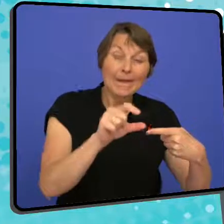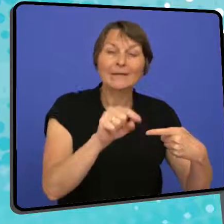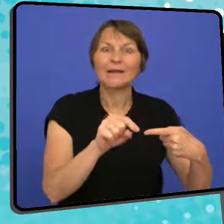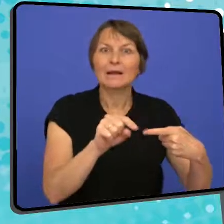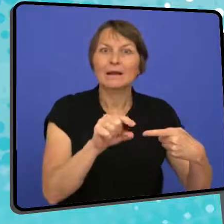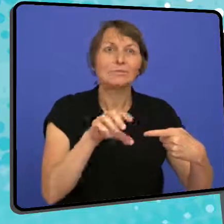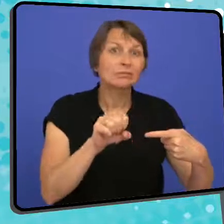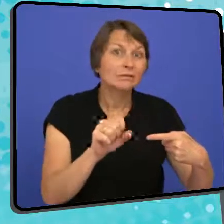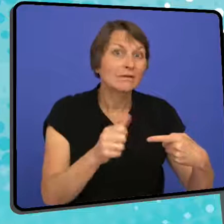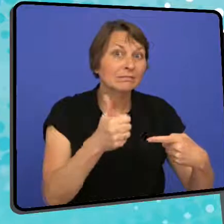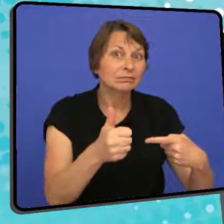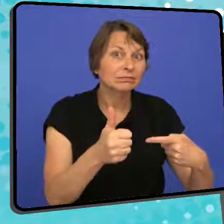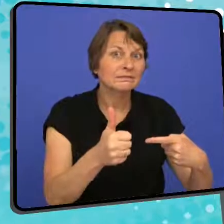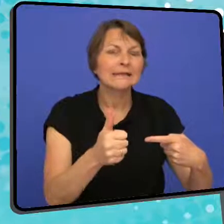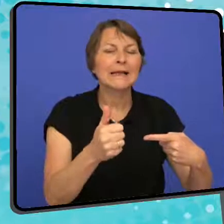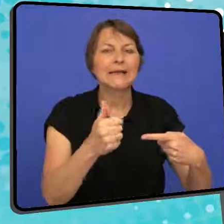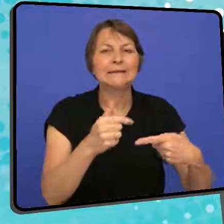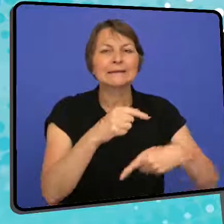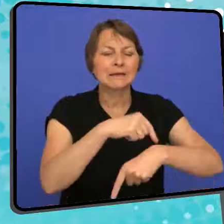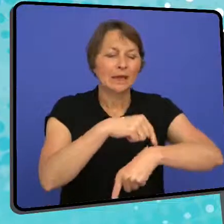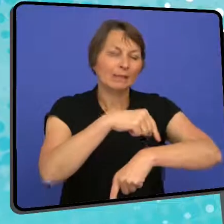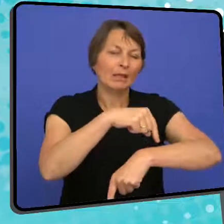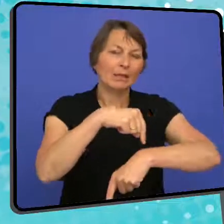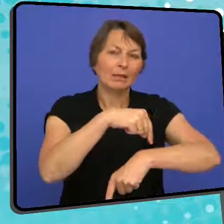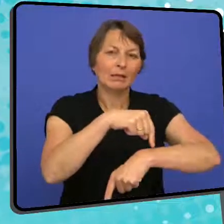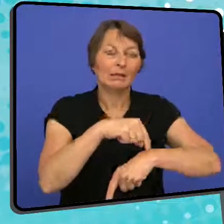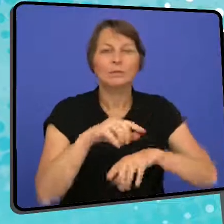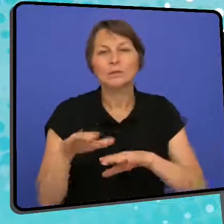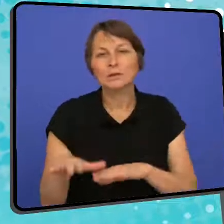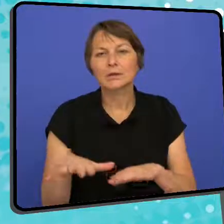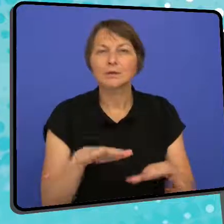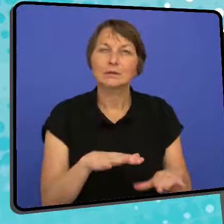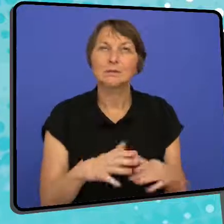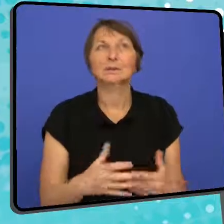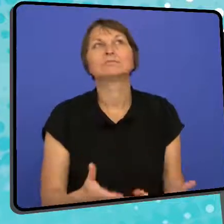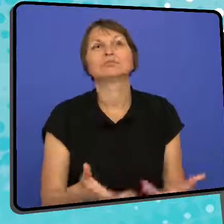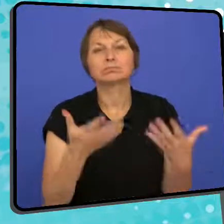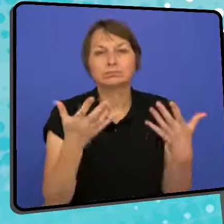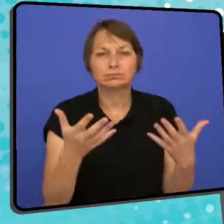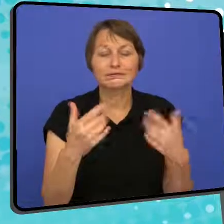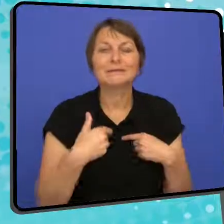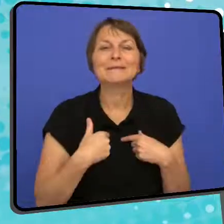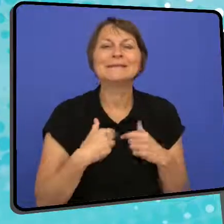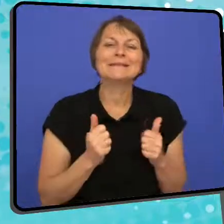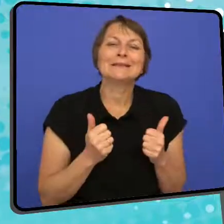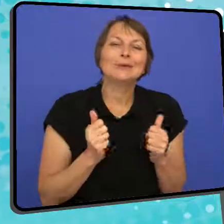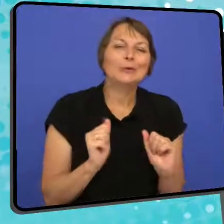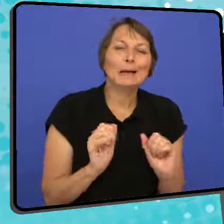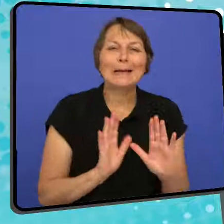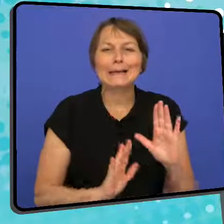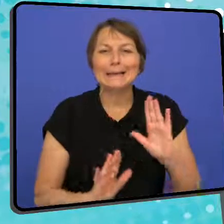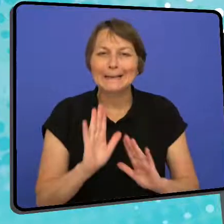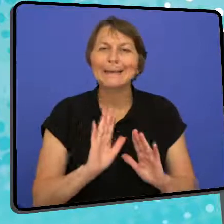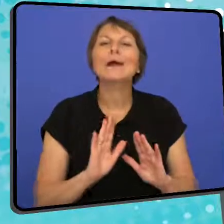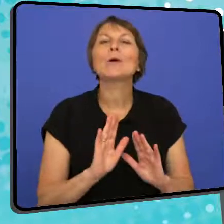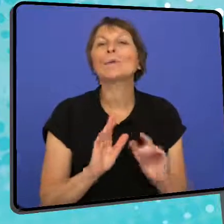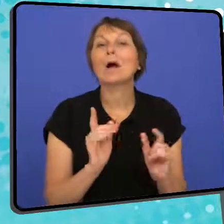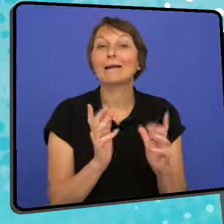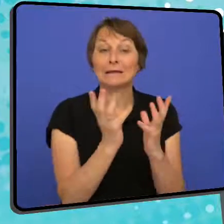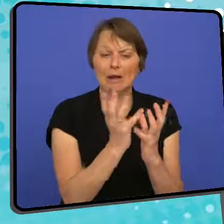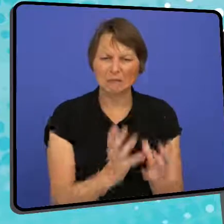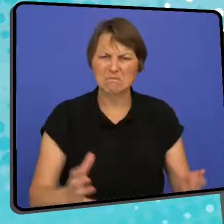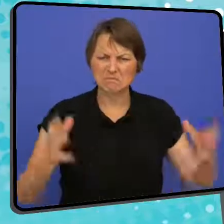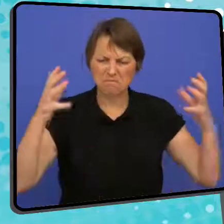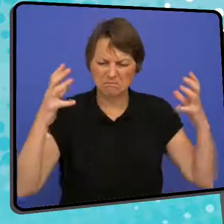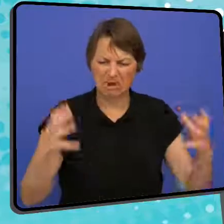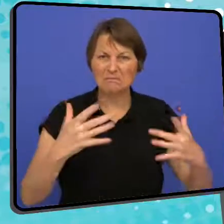a bit annoyed because of the waiting and so on. Of course, I try to avoid that with working with samples of data, not like the full-blown